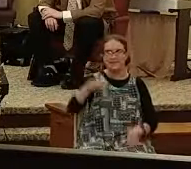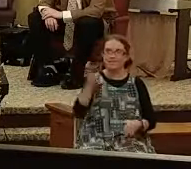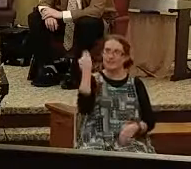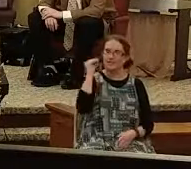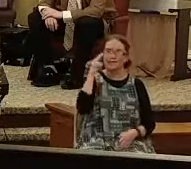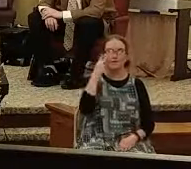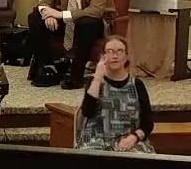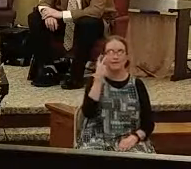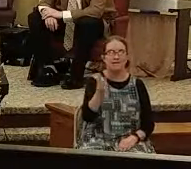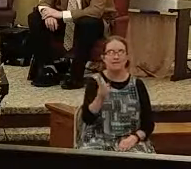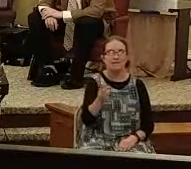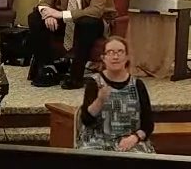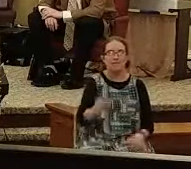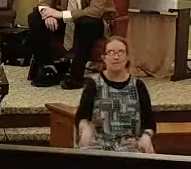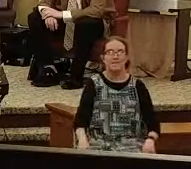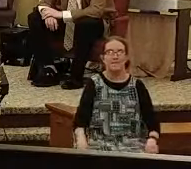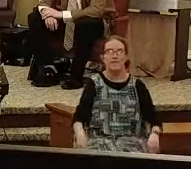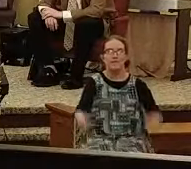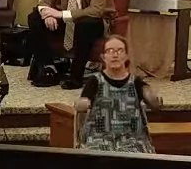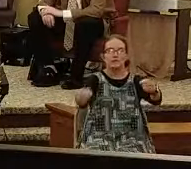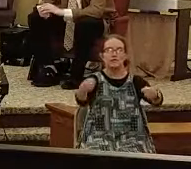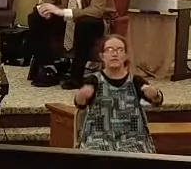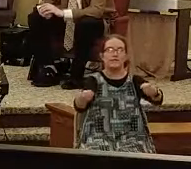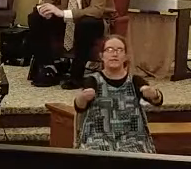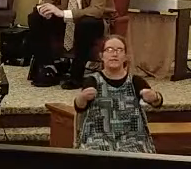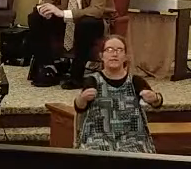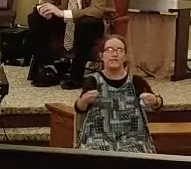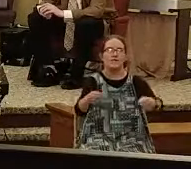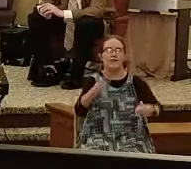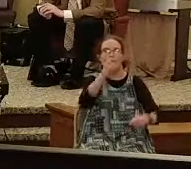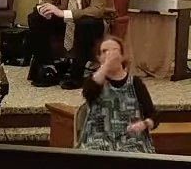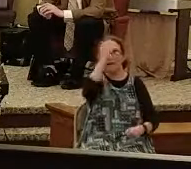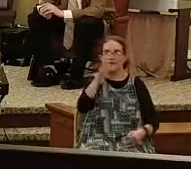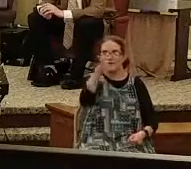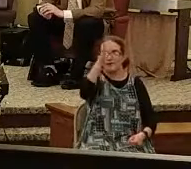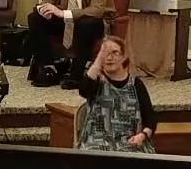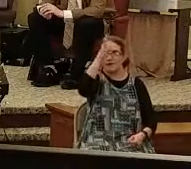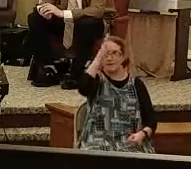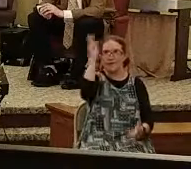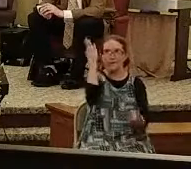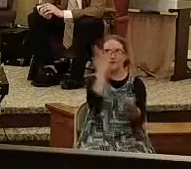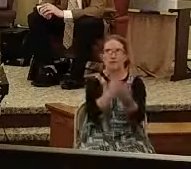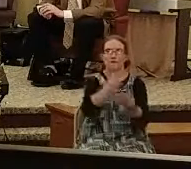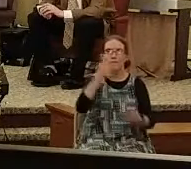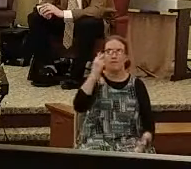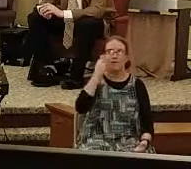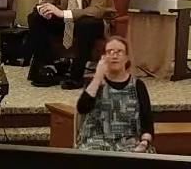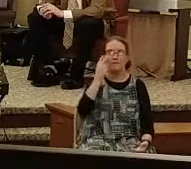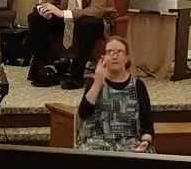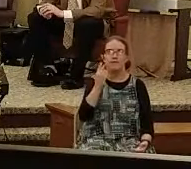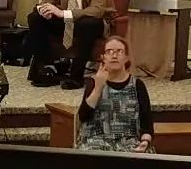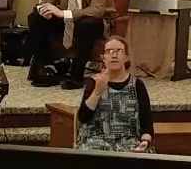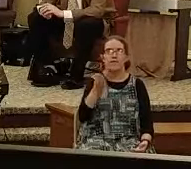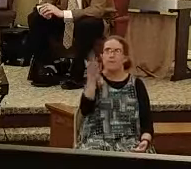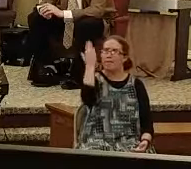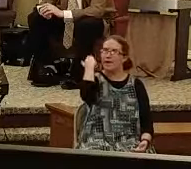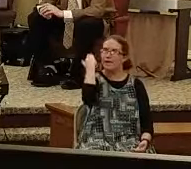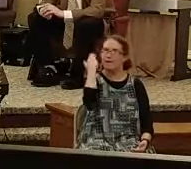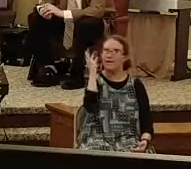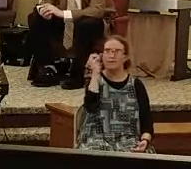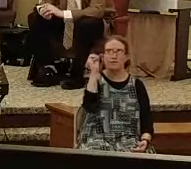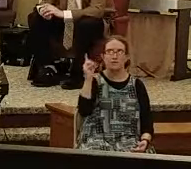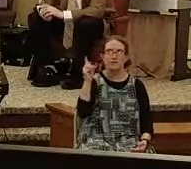could see as we're driving along, and so I asked my dad to stop, and we got to looking. And back in those